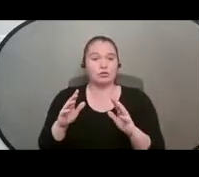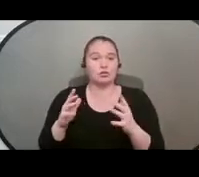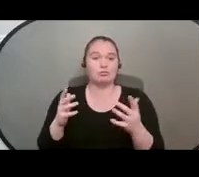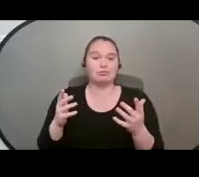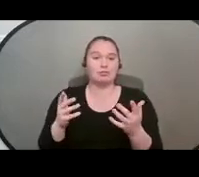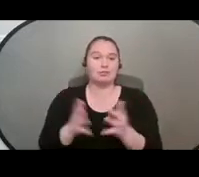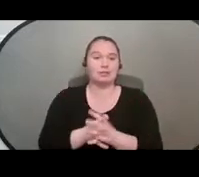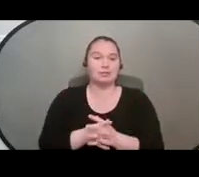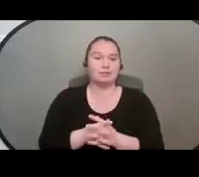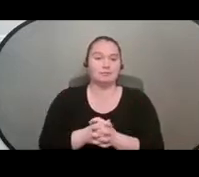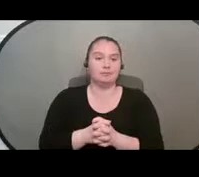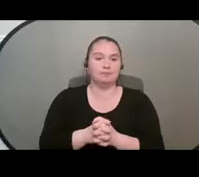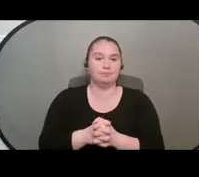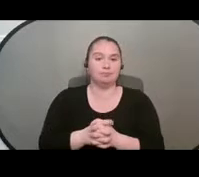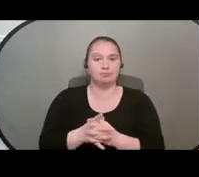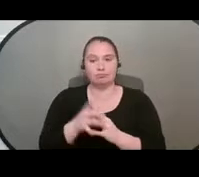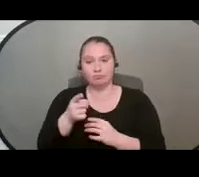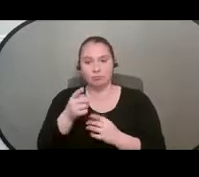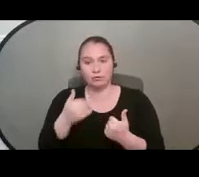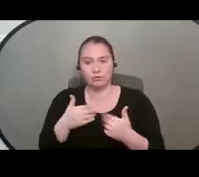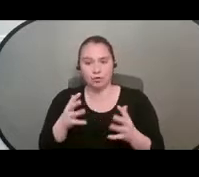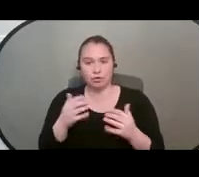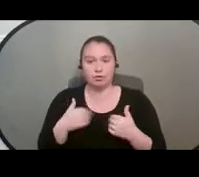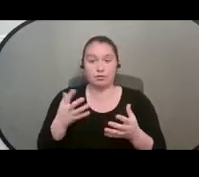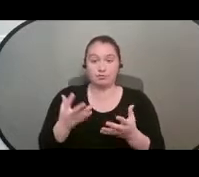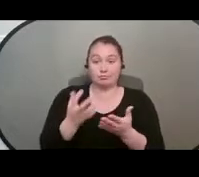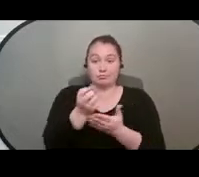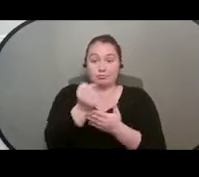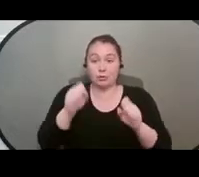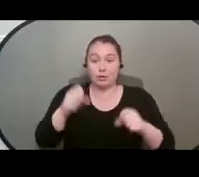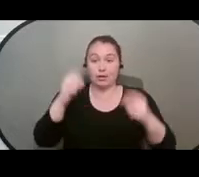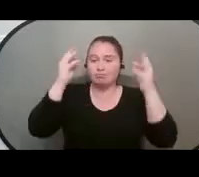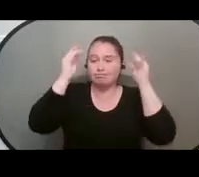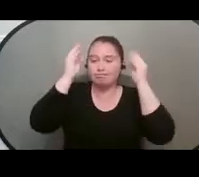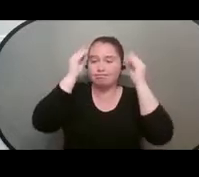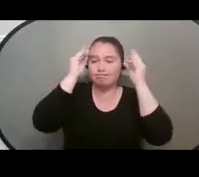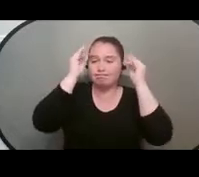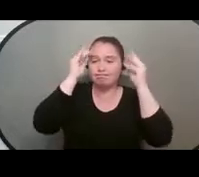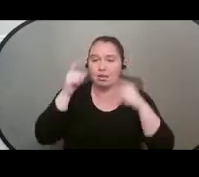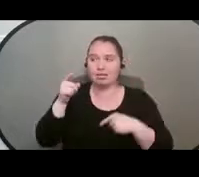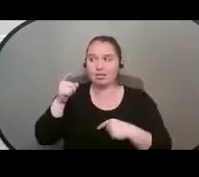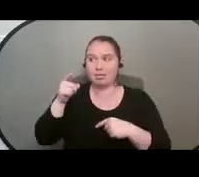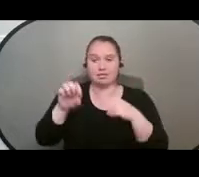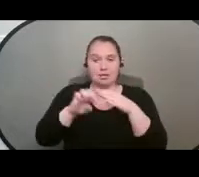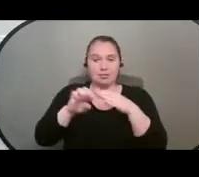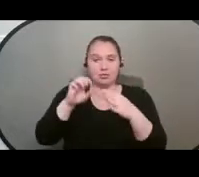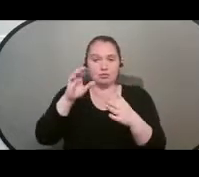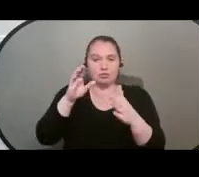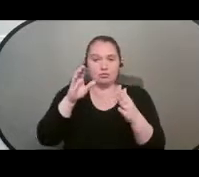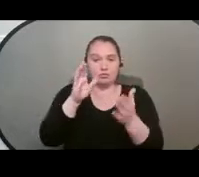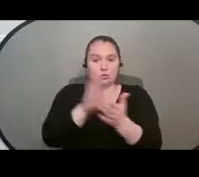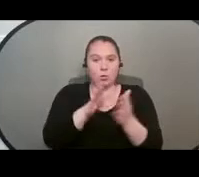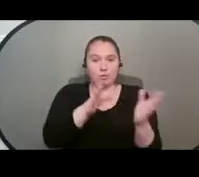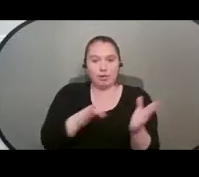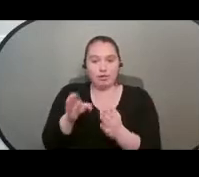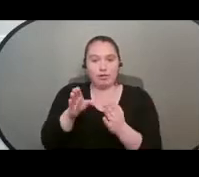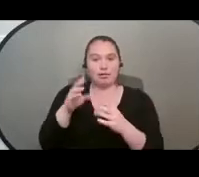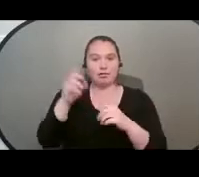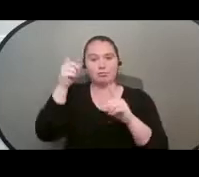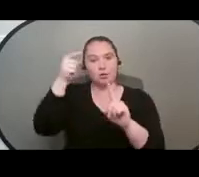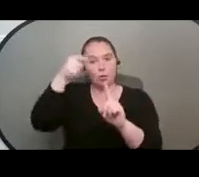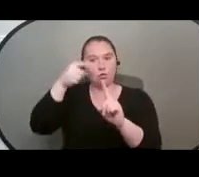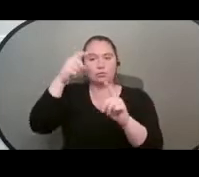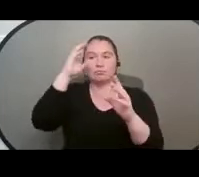you've had an opportunity to think about it. We wanted to make sure that this elementary school long-term the vision goals, along with the immediate and